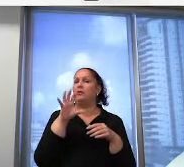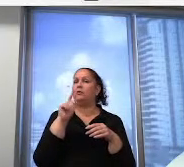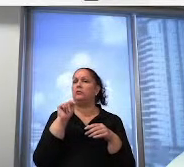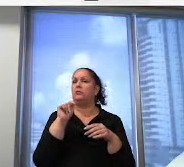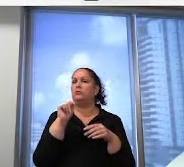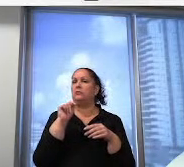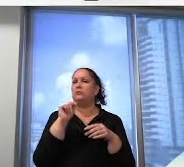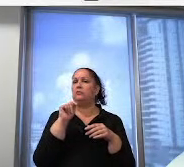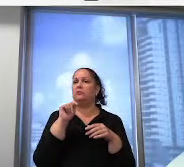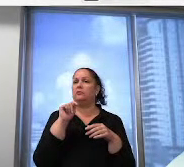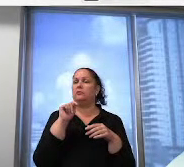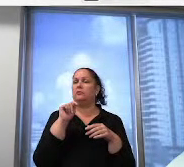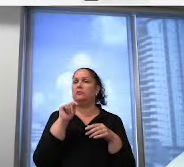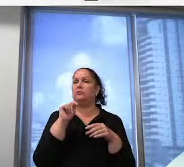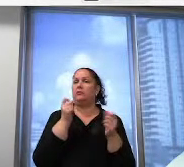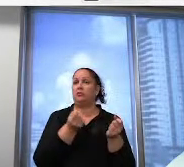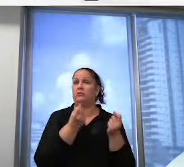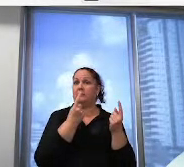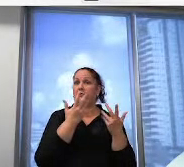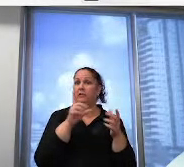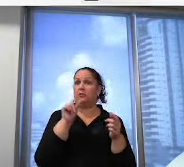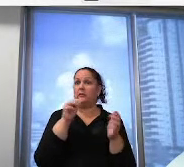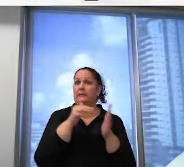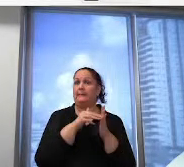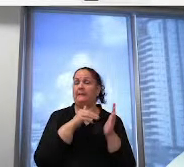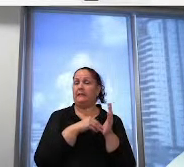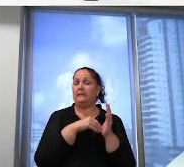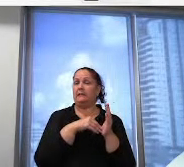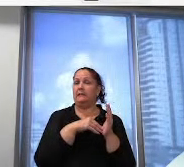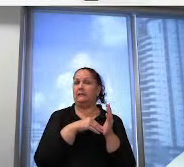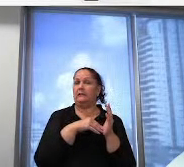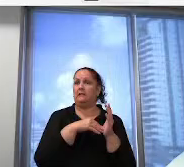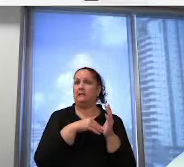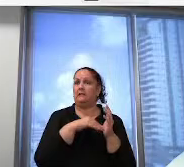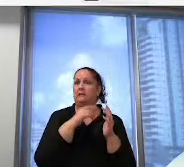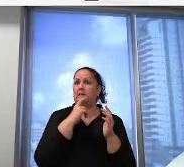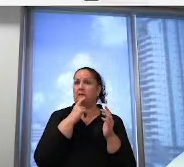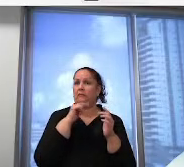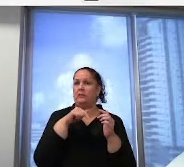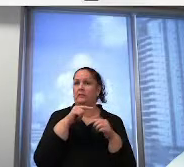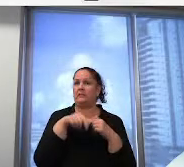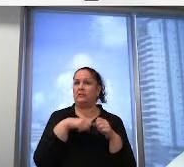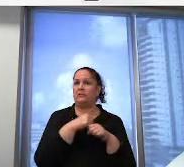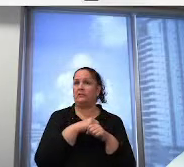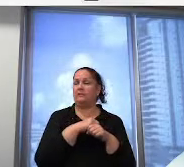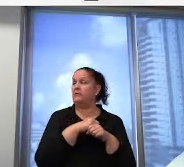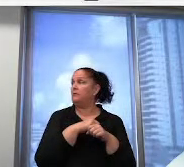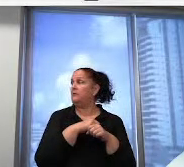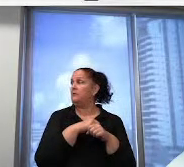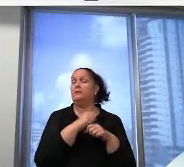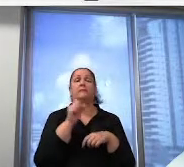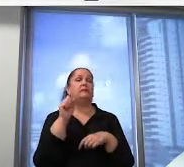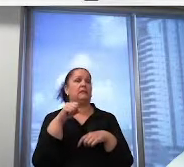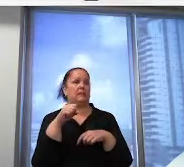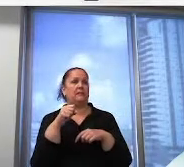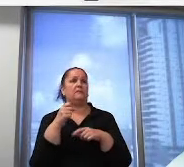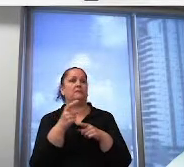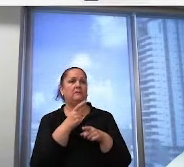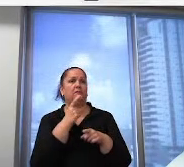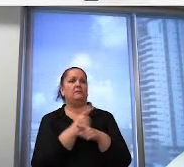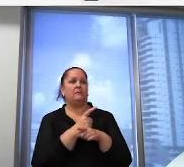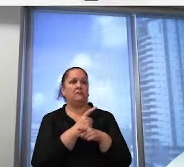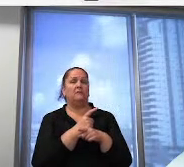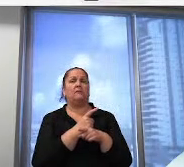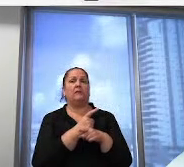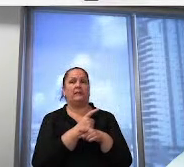October, it already has been spent 20 millions in that. It was for this current fiscal year, right? Yes,